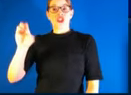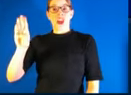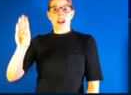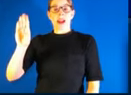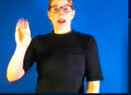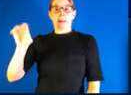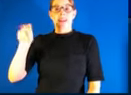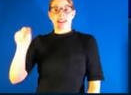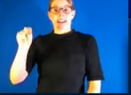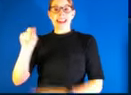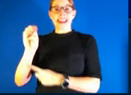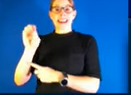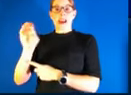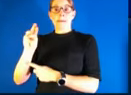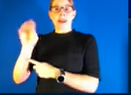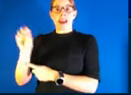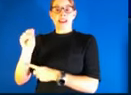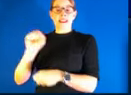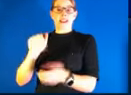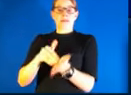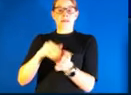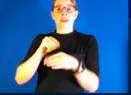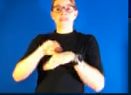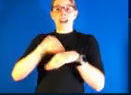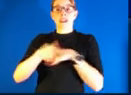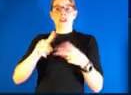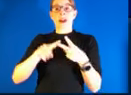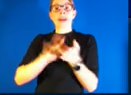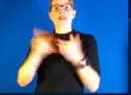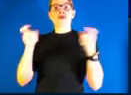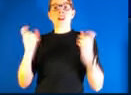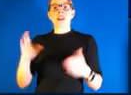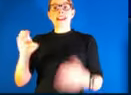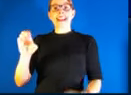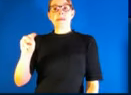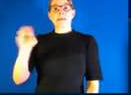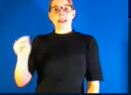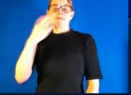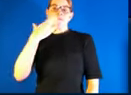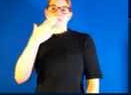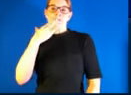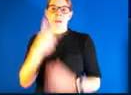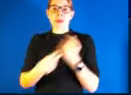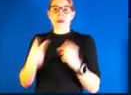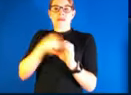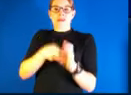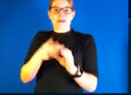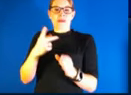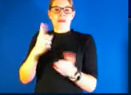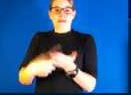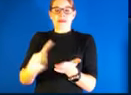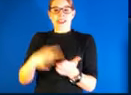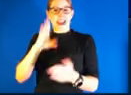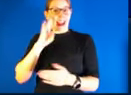physician advisor and medical director of Johnson County EMS. So thank you both for being here. Good morning, Dr. Jacobson. How are